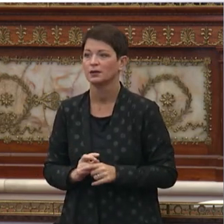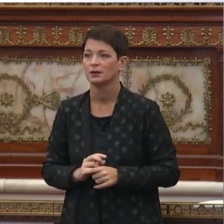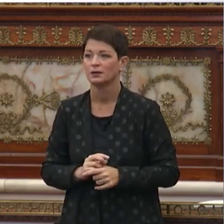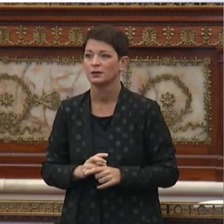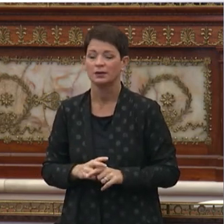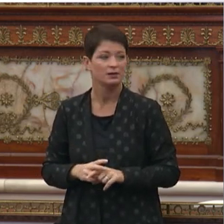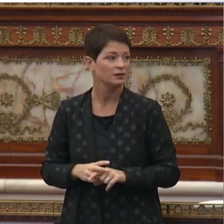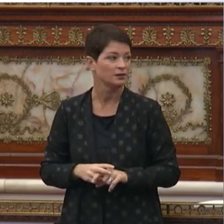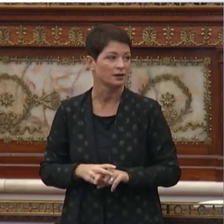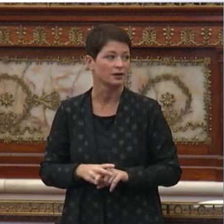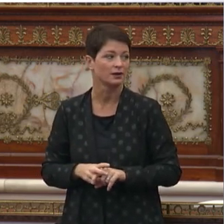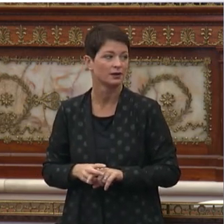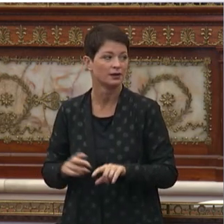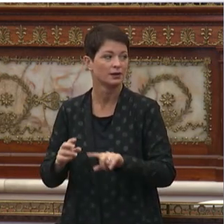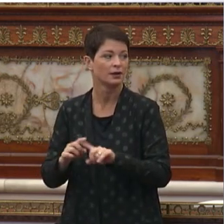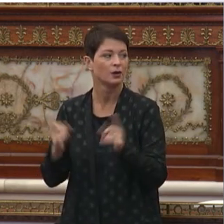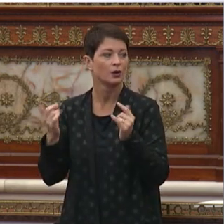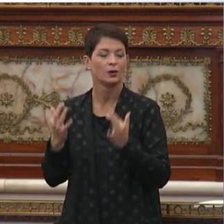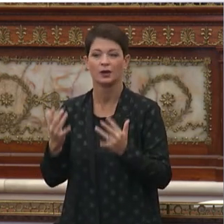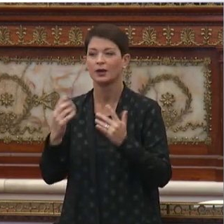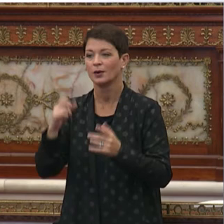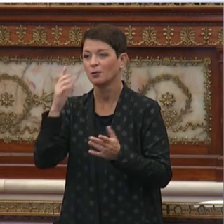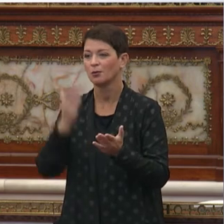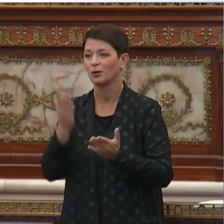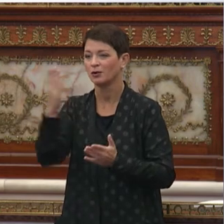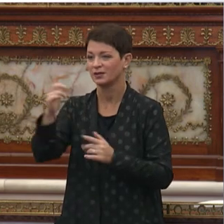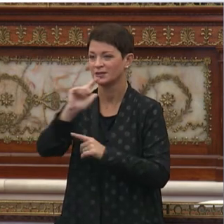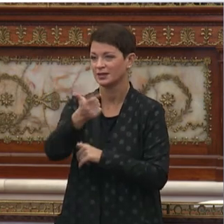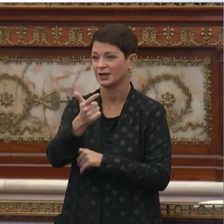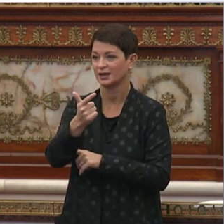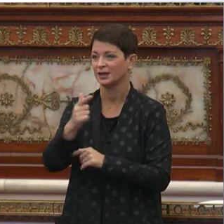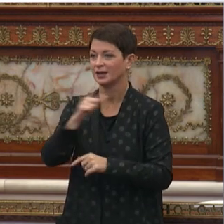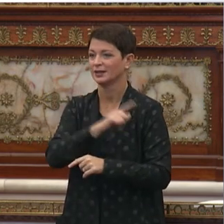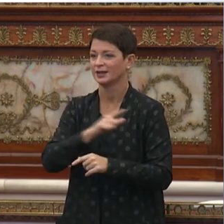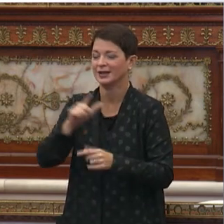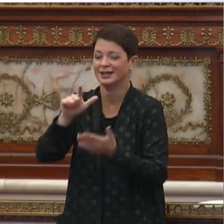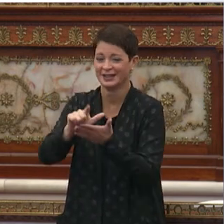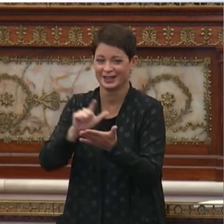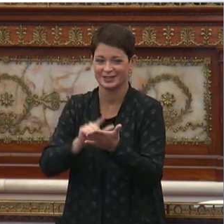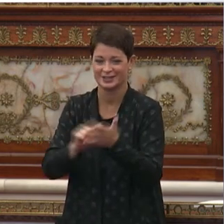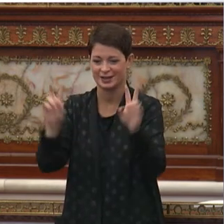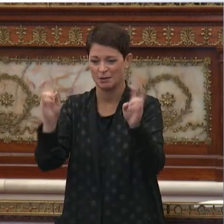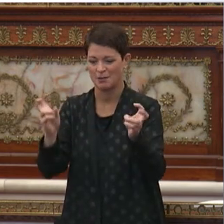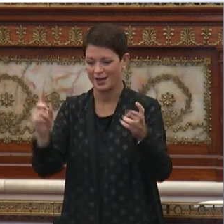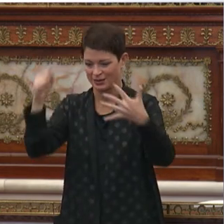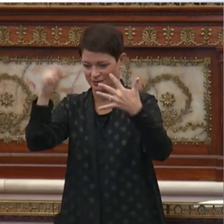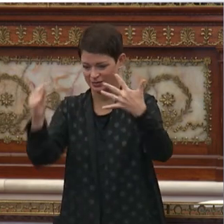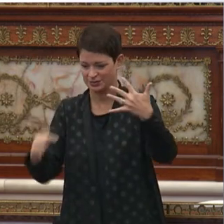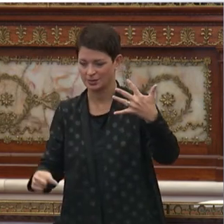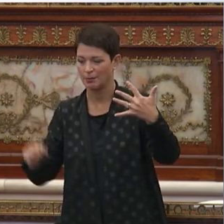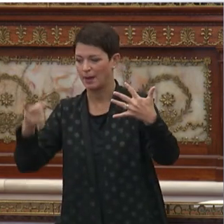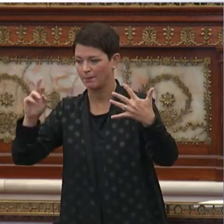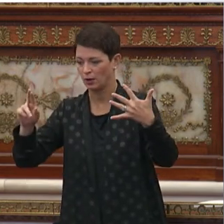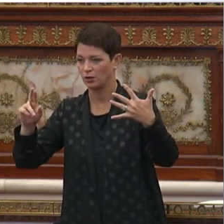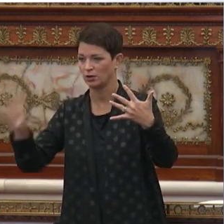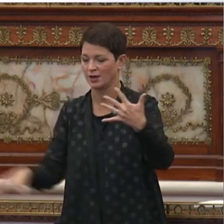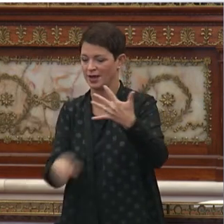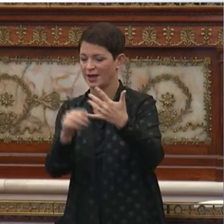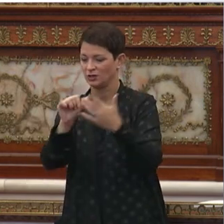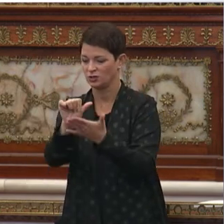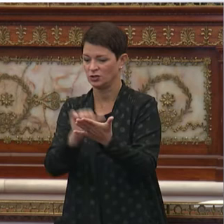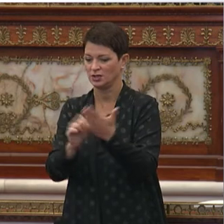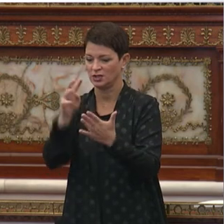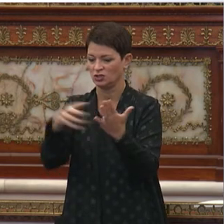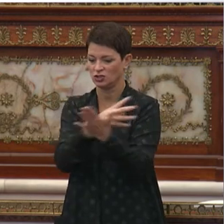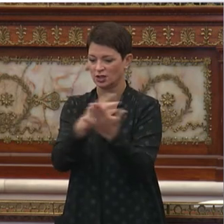Second. Thank you. It's been moved and properly seconded that the legislative matters stated by Councilwoman Parker may be added to the agenda for